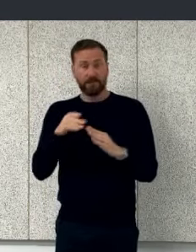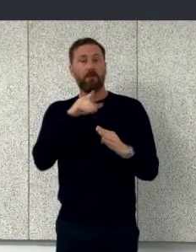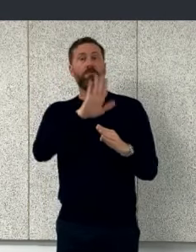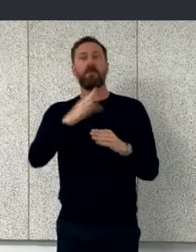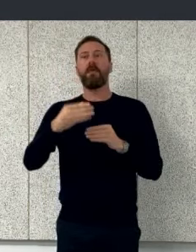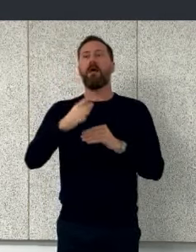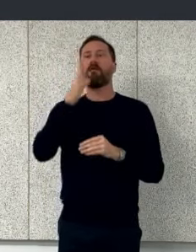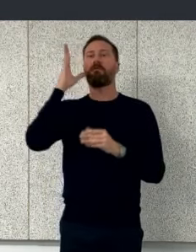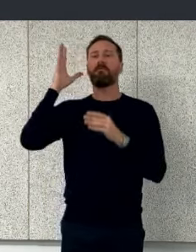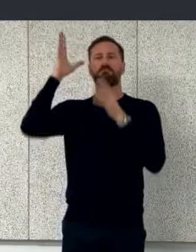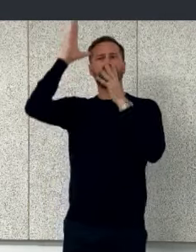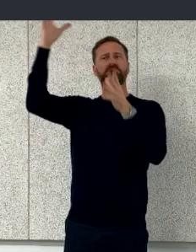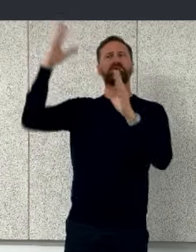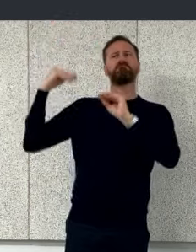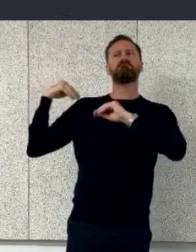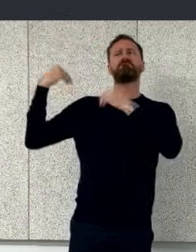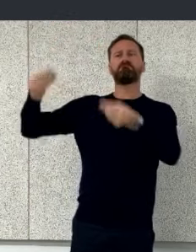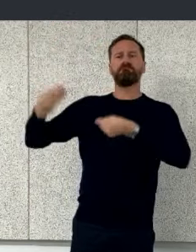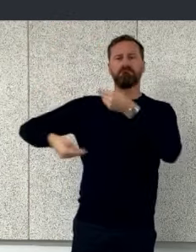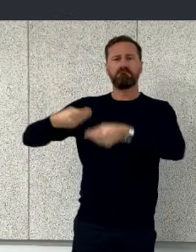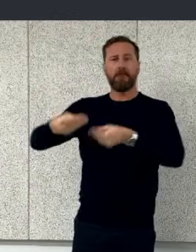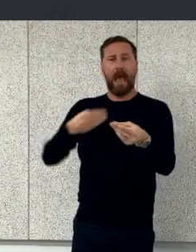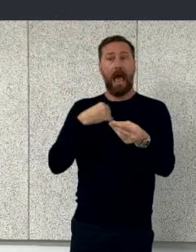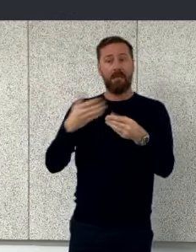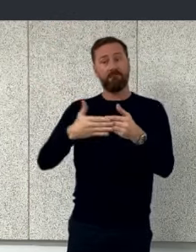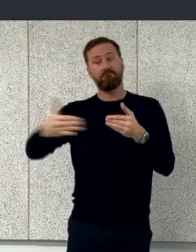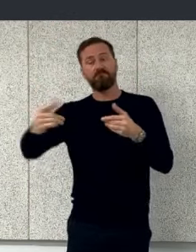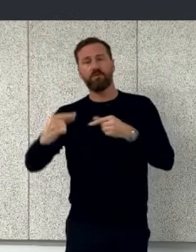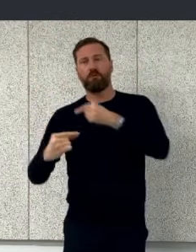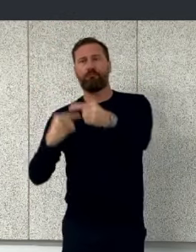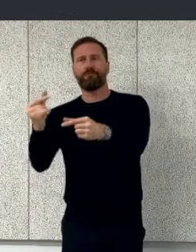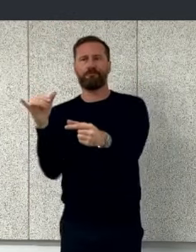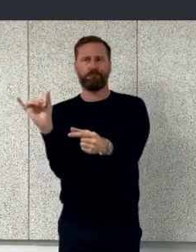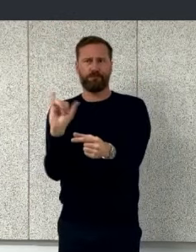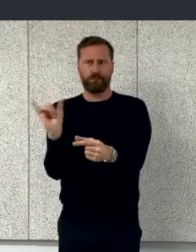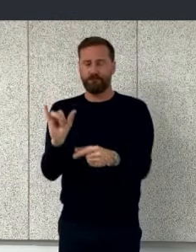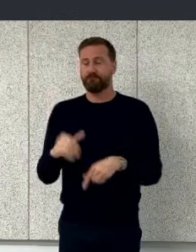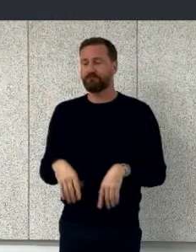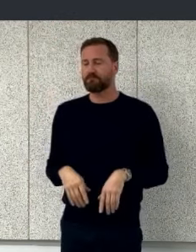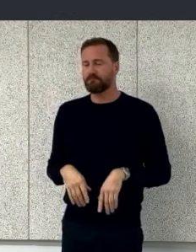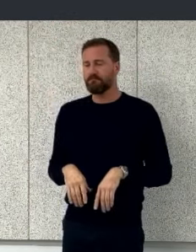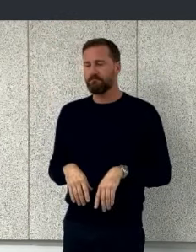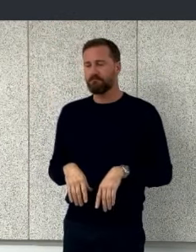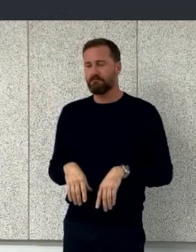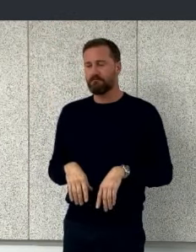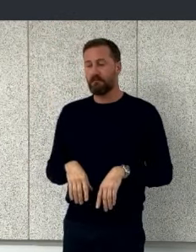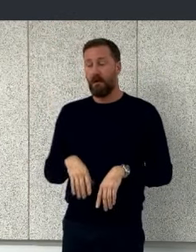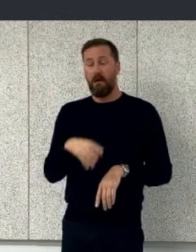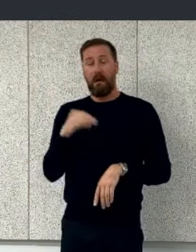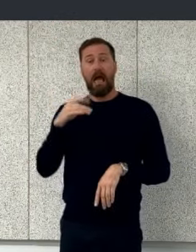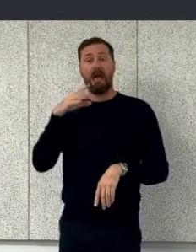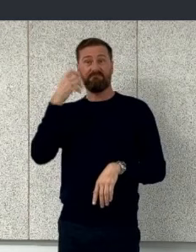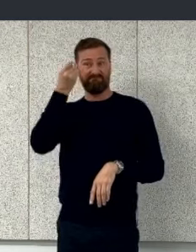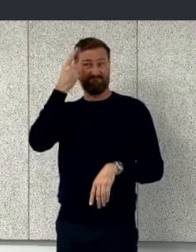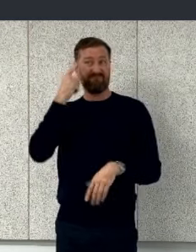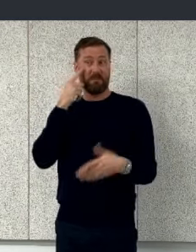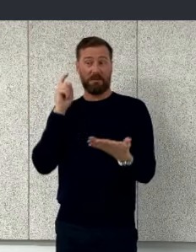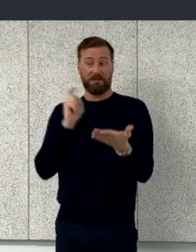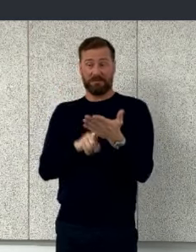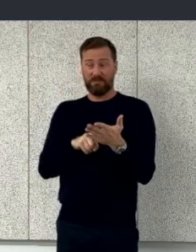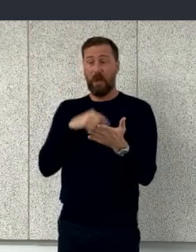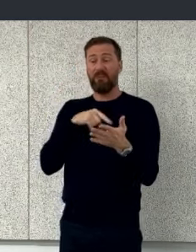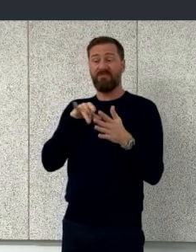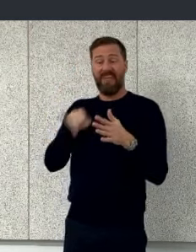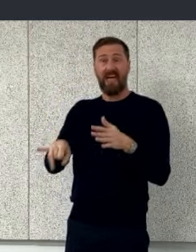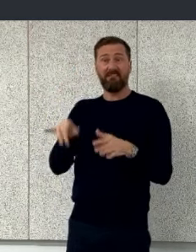well as future generations. I also want to take this time to acknowledge that after there was stolen land, there were